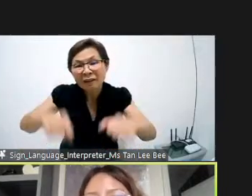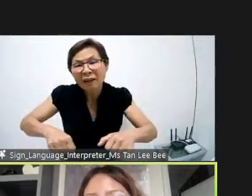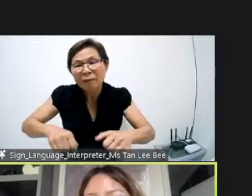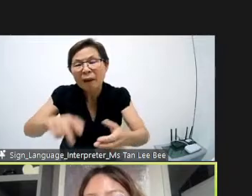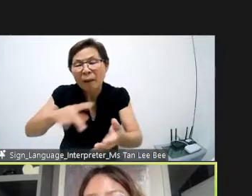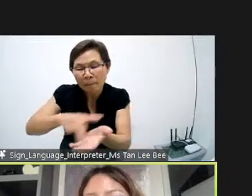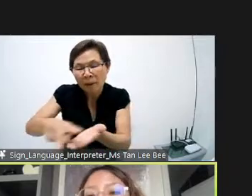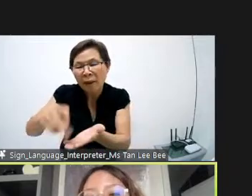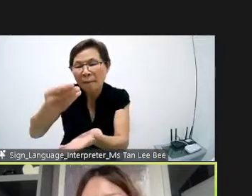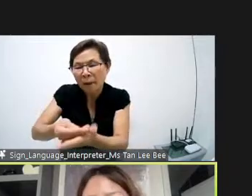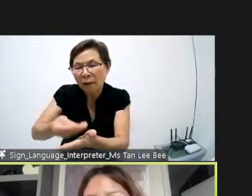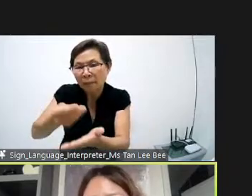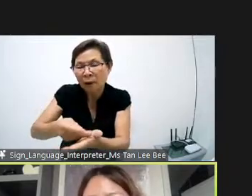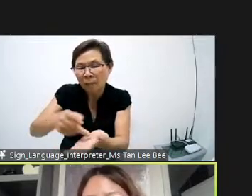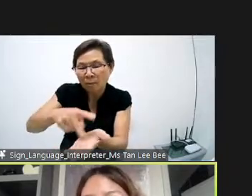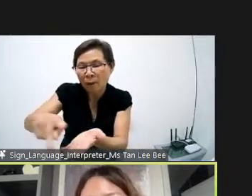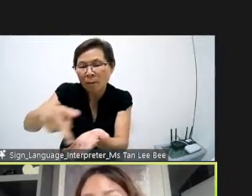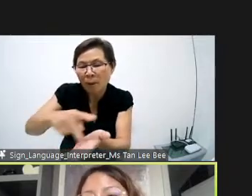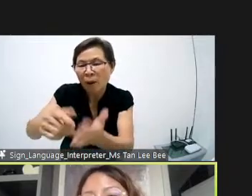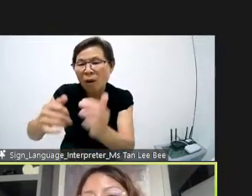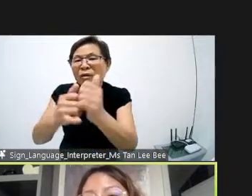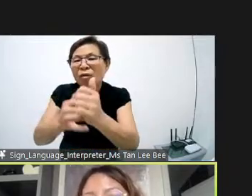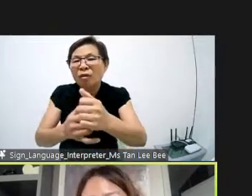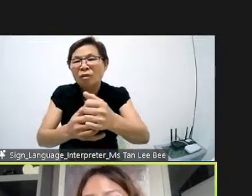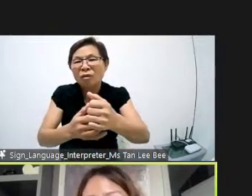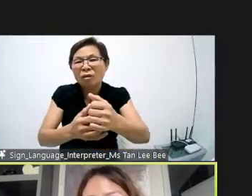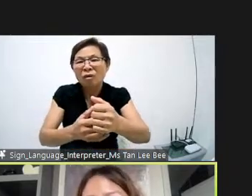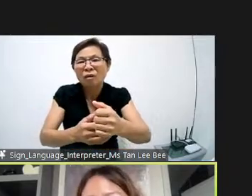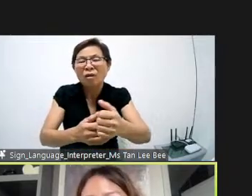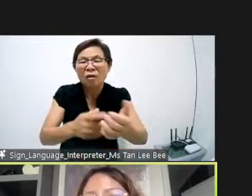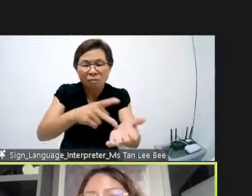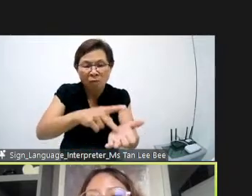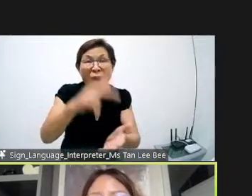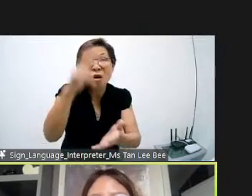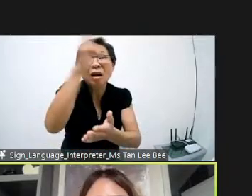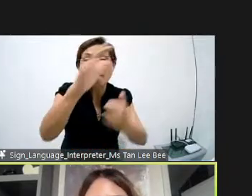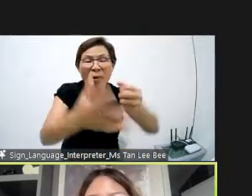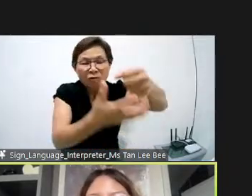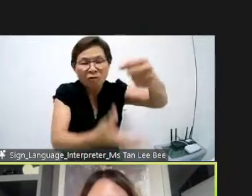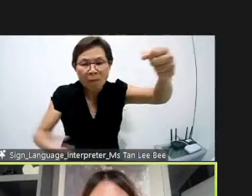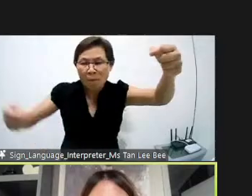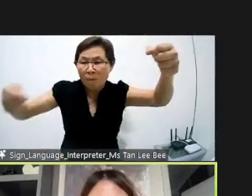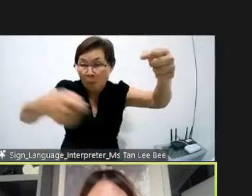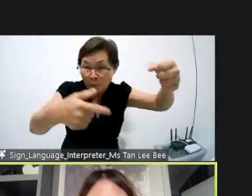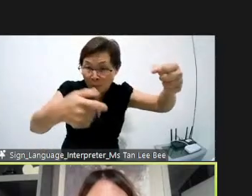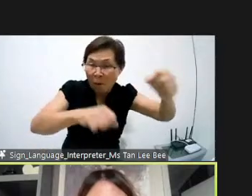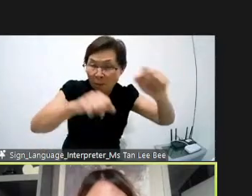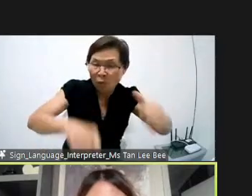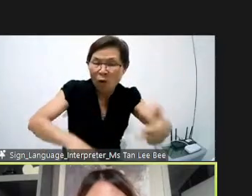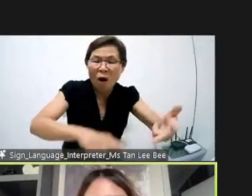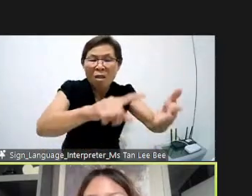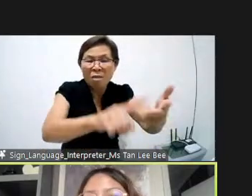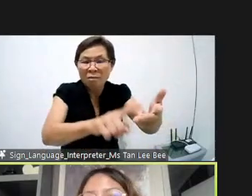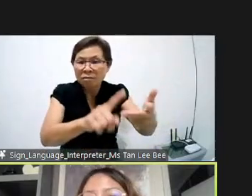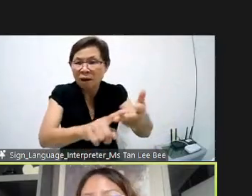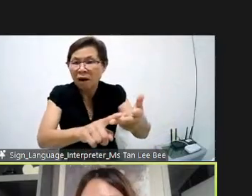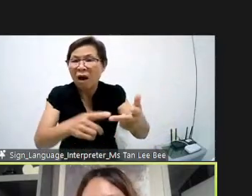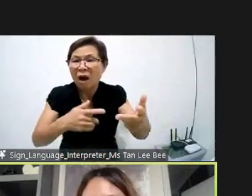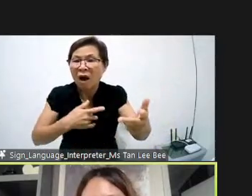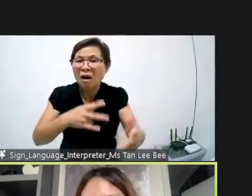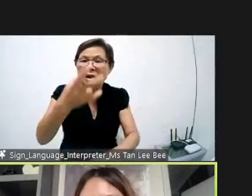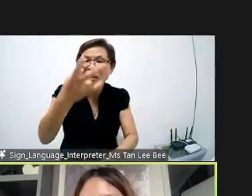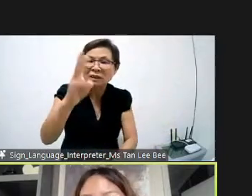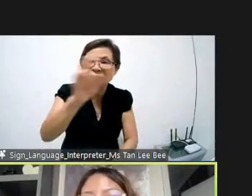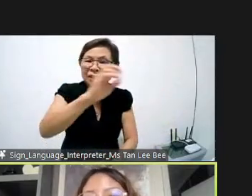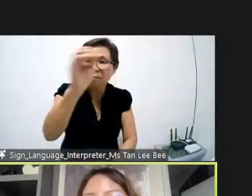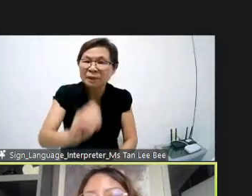the money to the funding to the government fund. And for the last part, there are